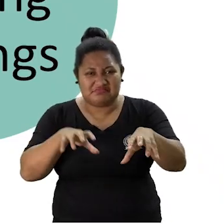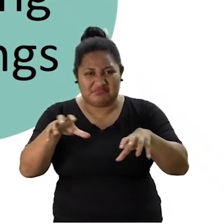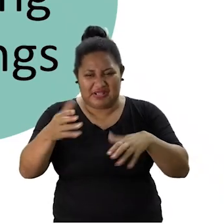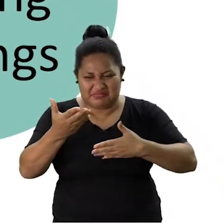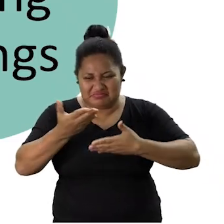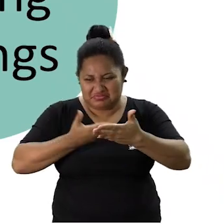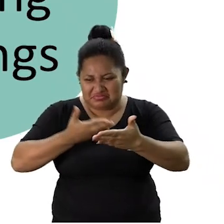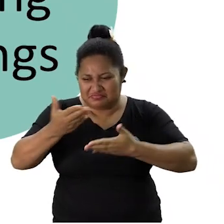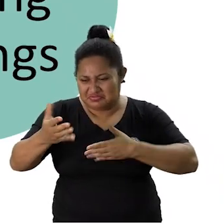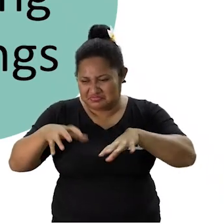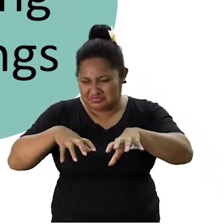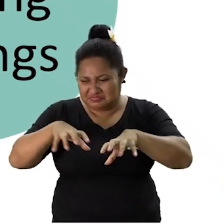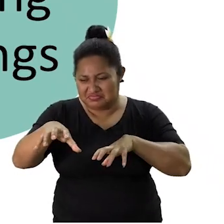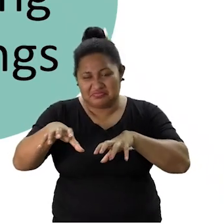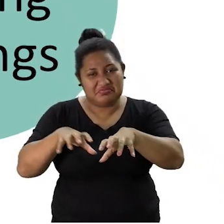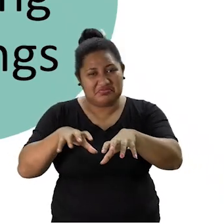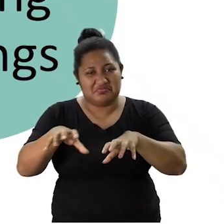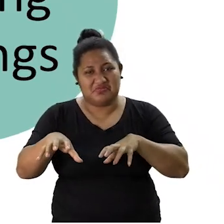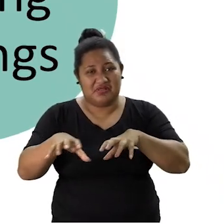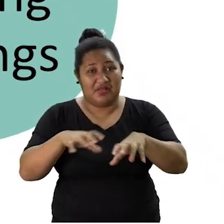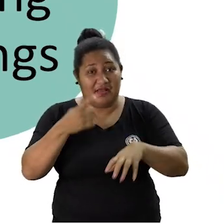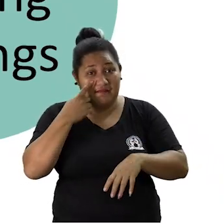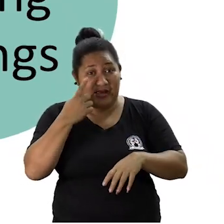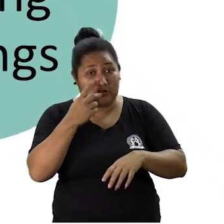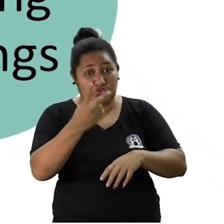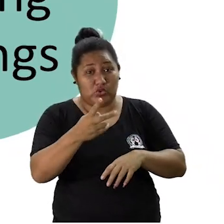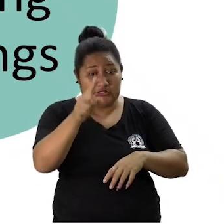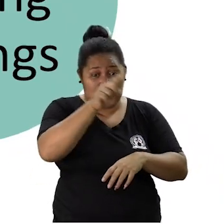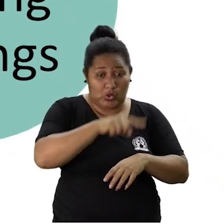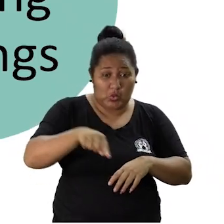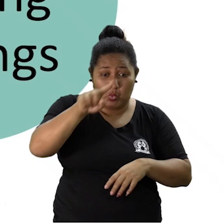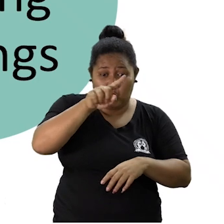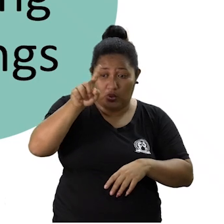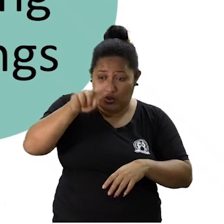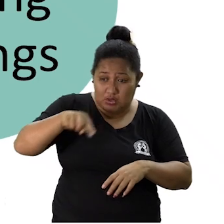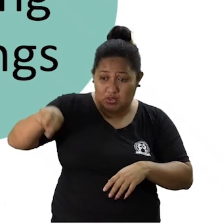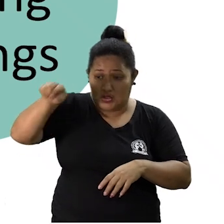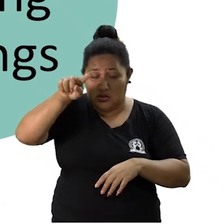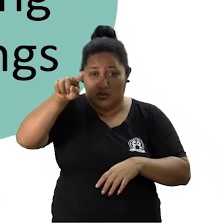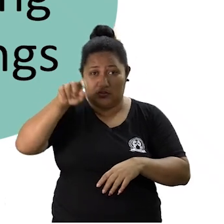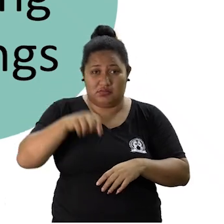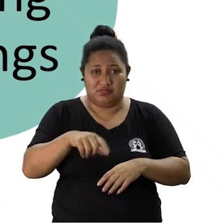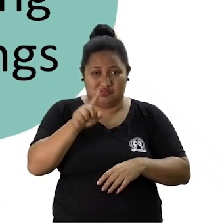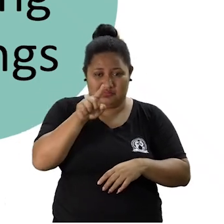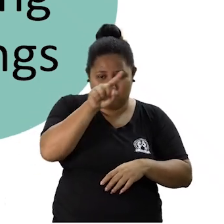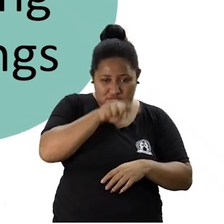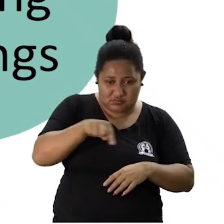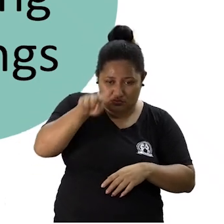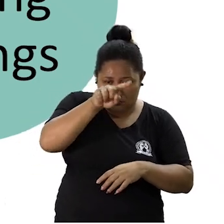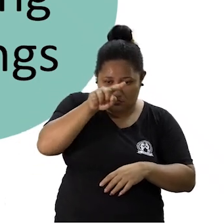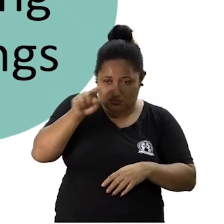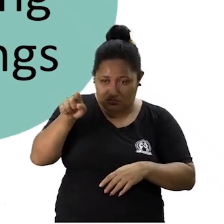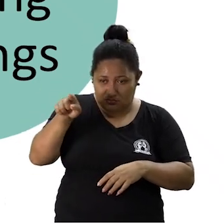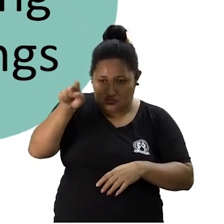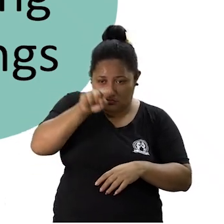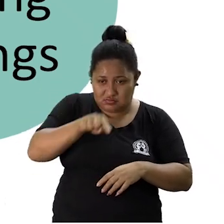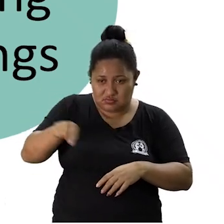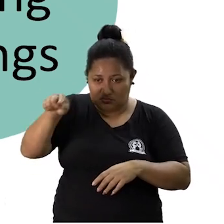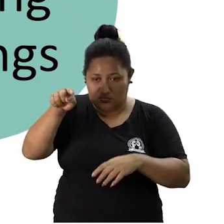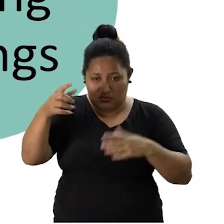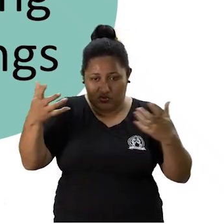Interact na e tewa ai li o e lua nai ai. Ia e whesopua o lona